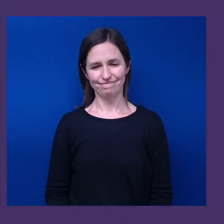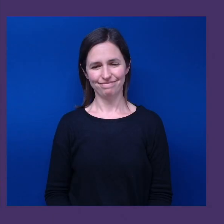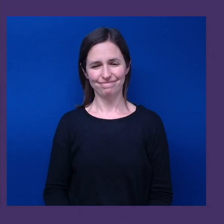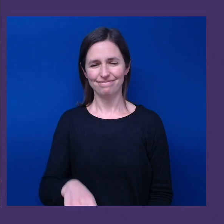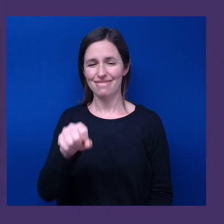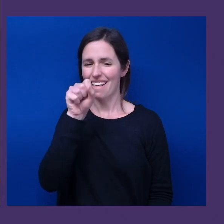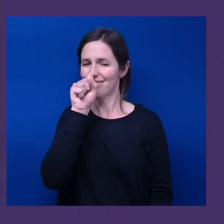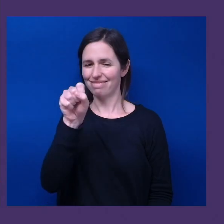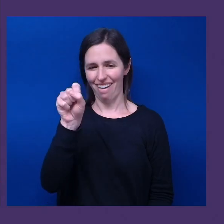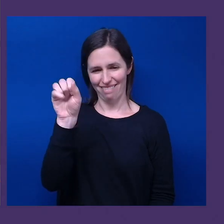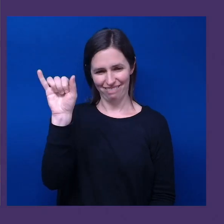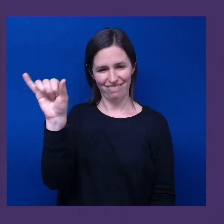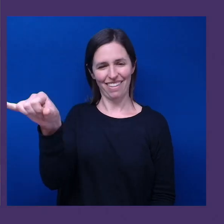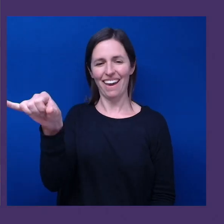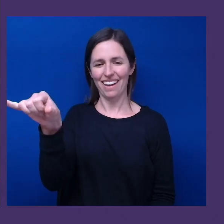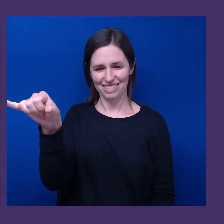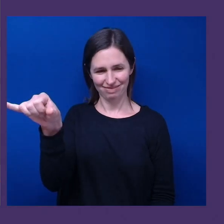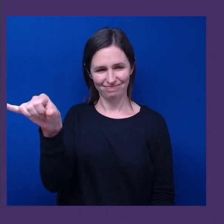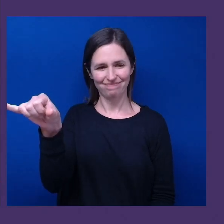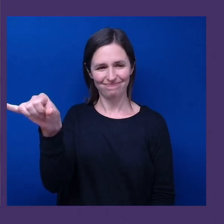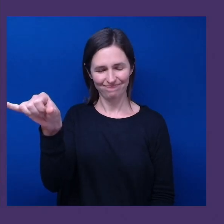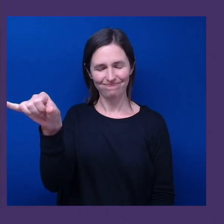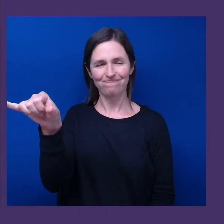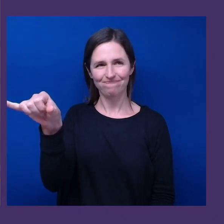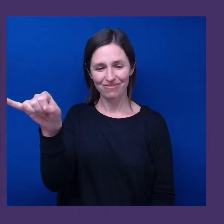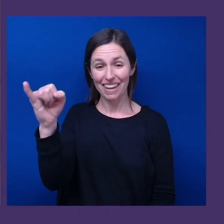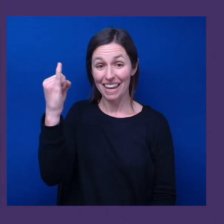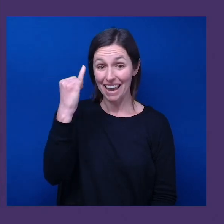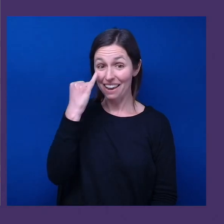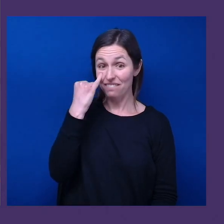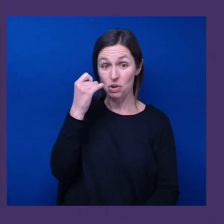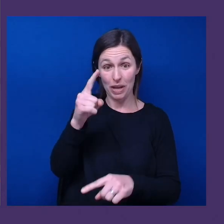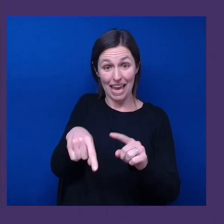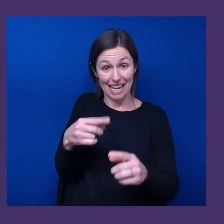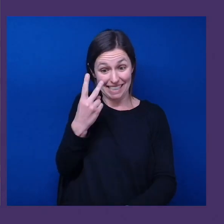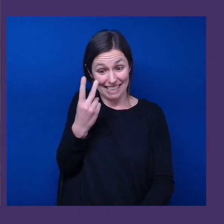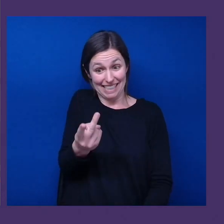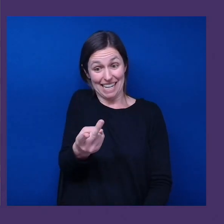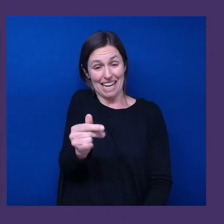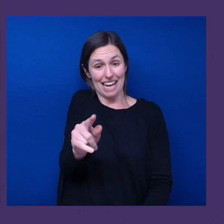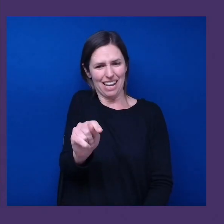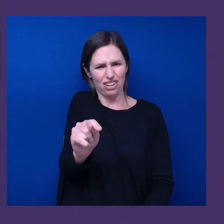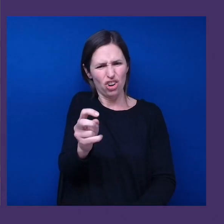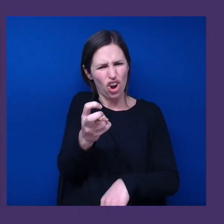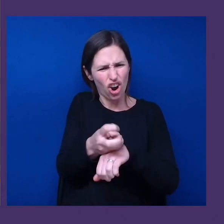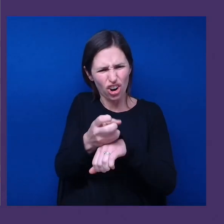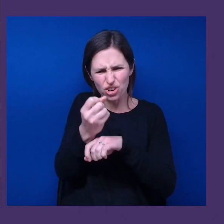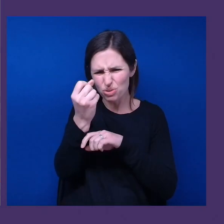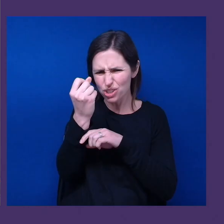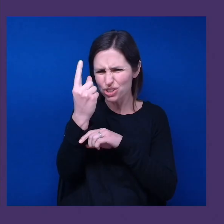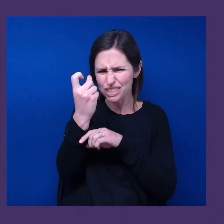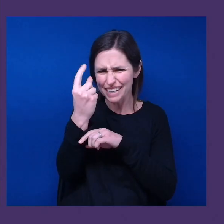really, if you can't see it, it's hard to understand it. So it's so important to have